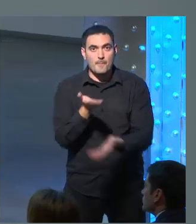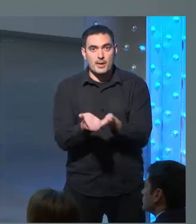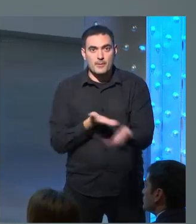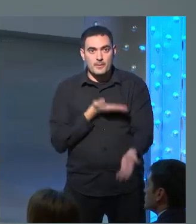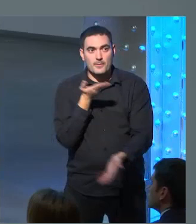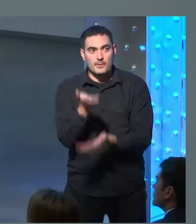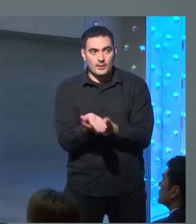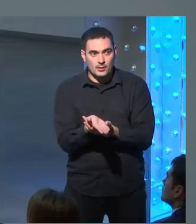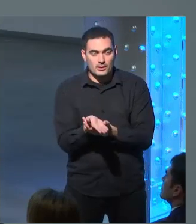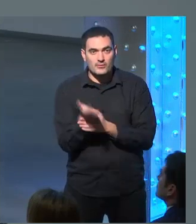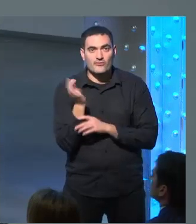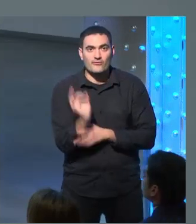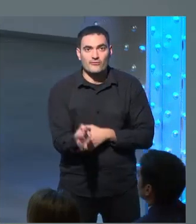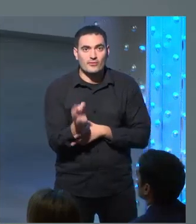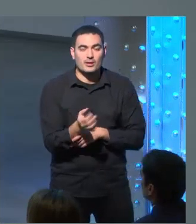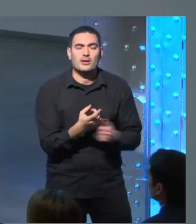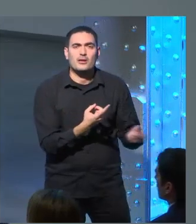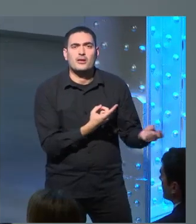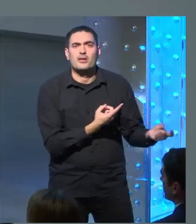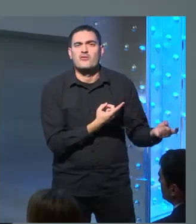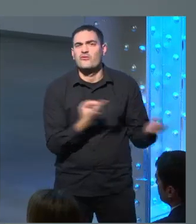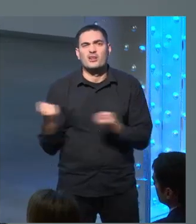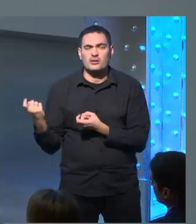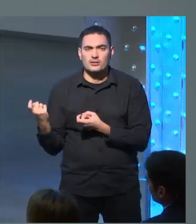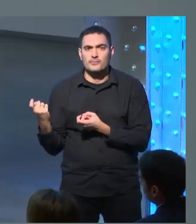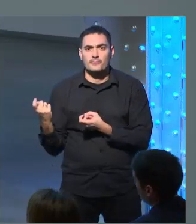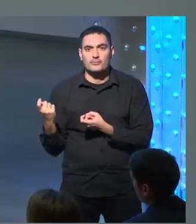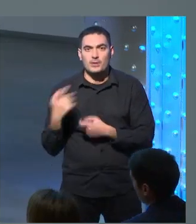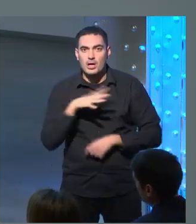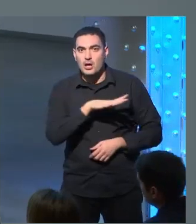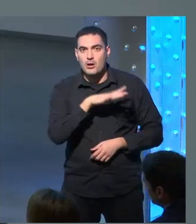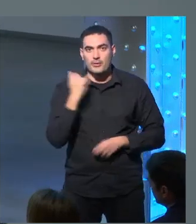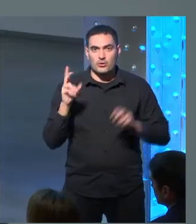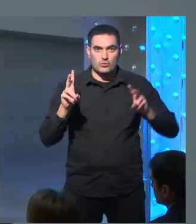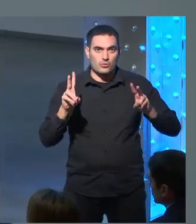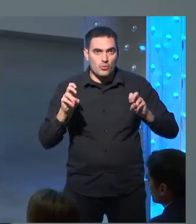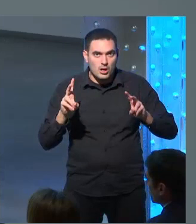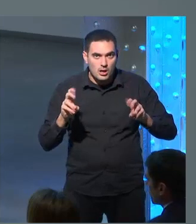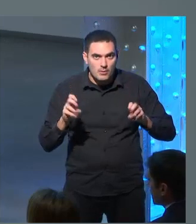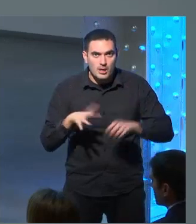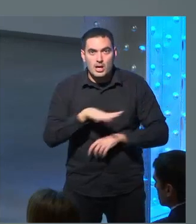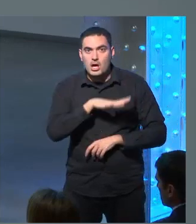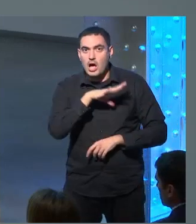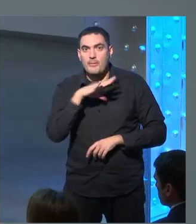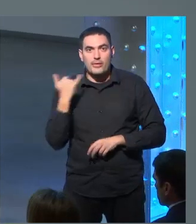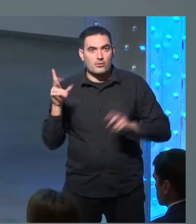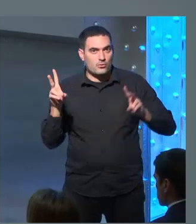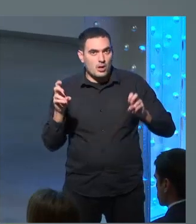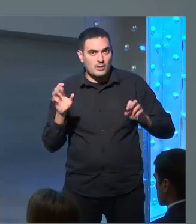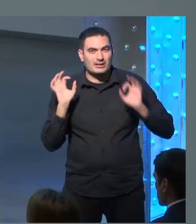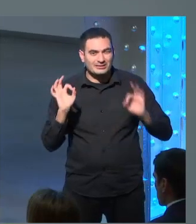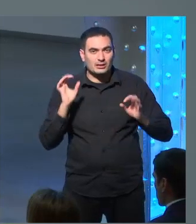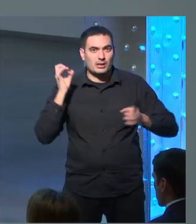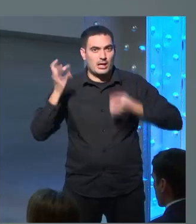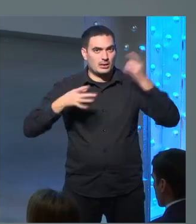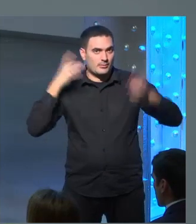professional profiles that are being demanded require new skills, new competences,